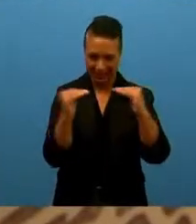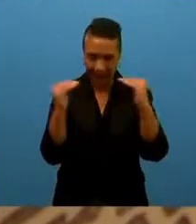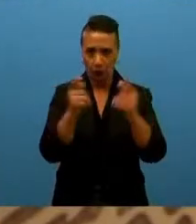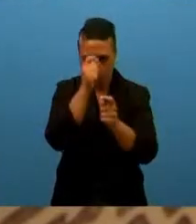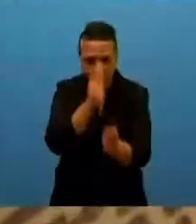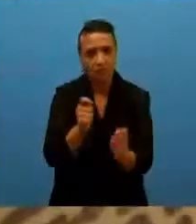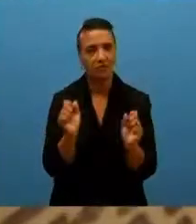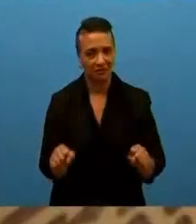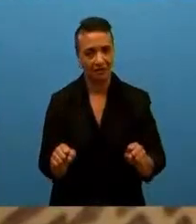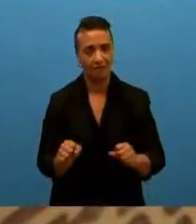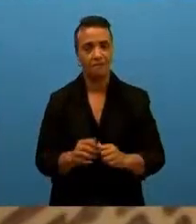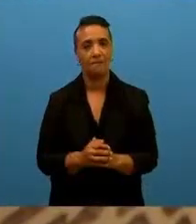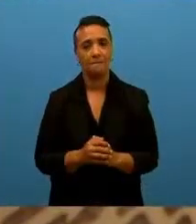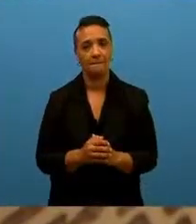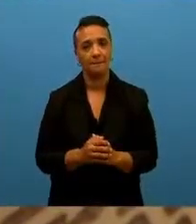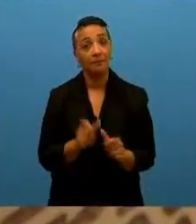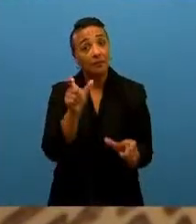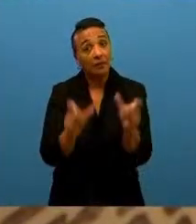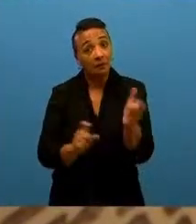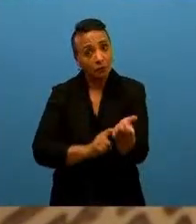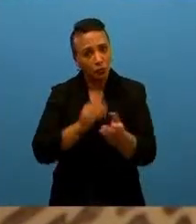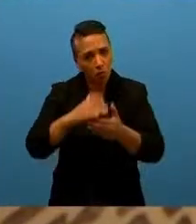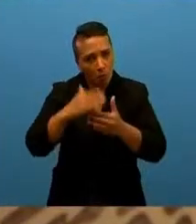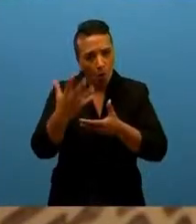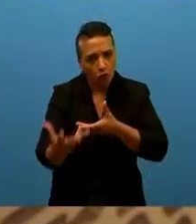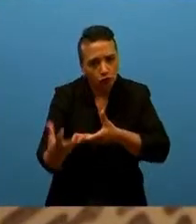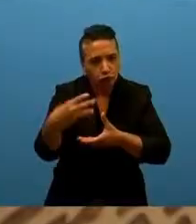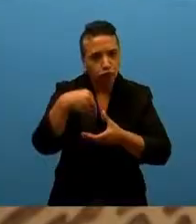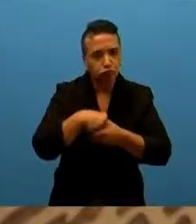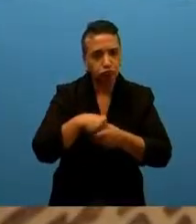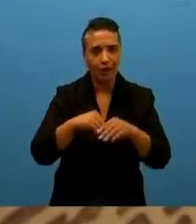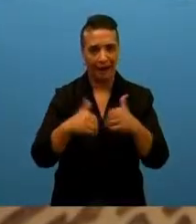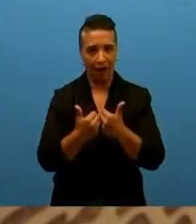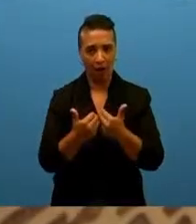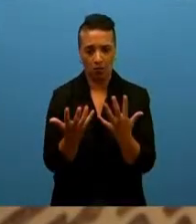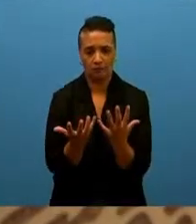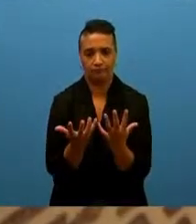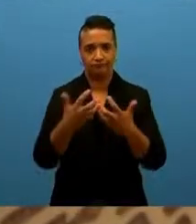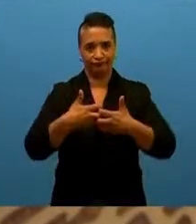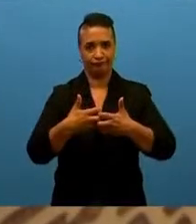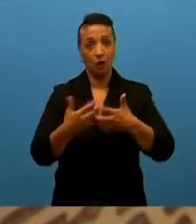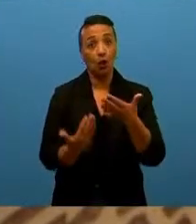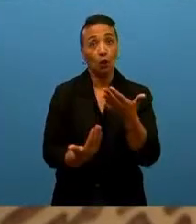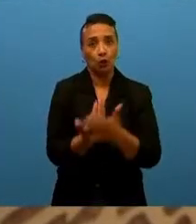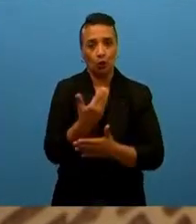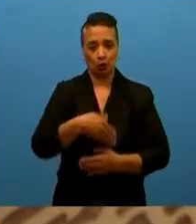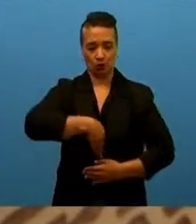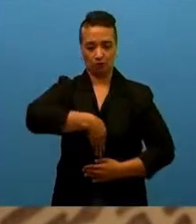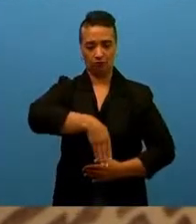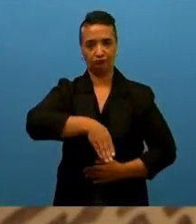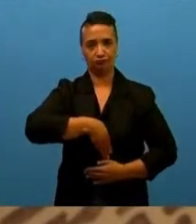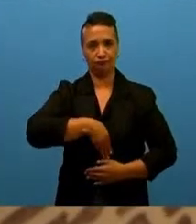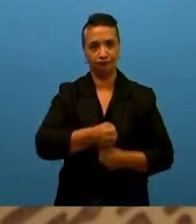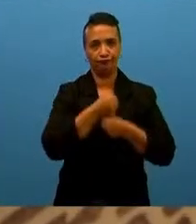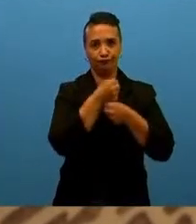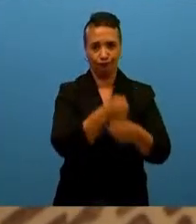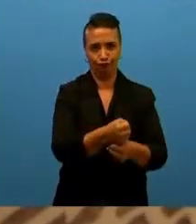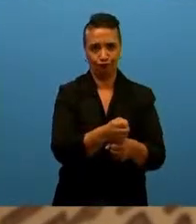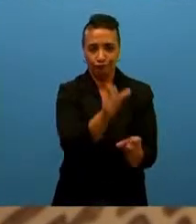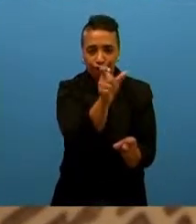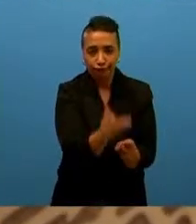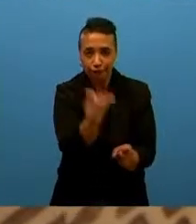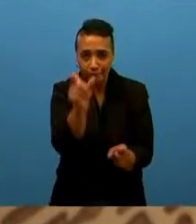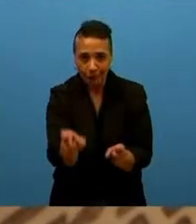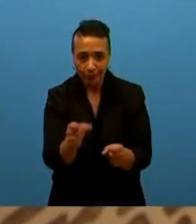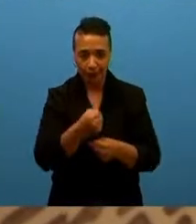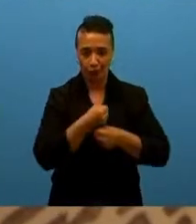Enhanced participation through the creation of a new accreditation status for representative institutions of